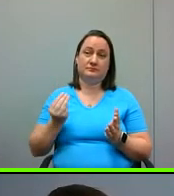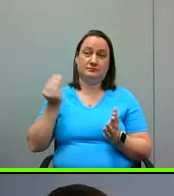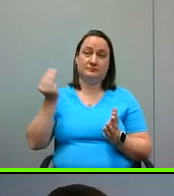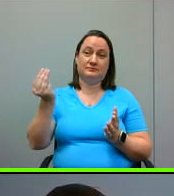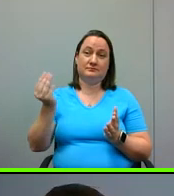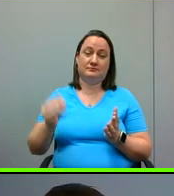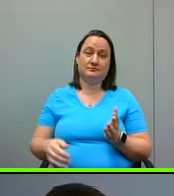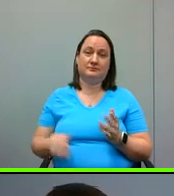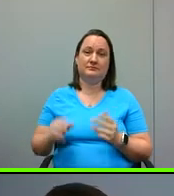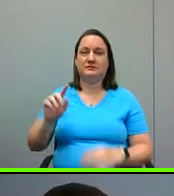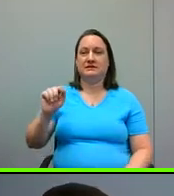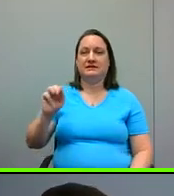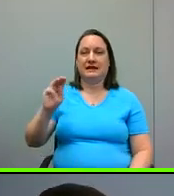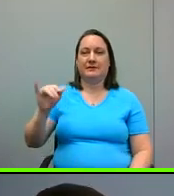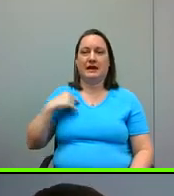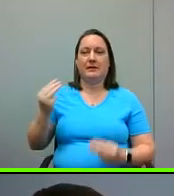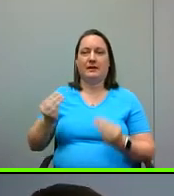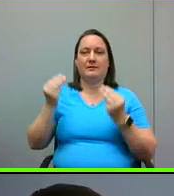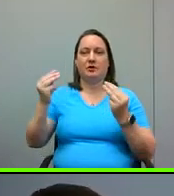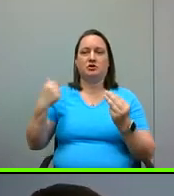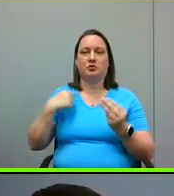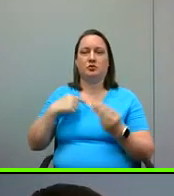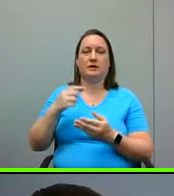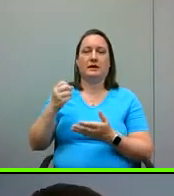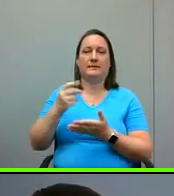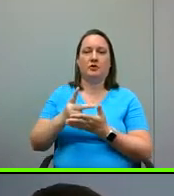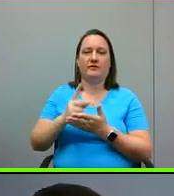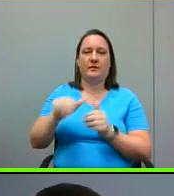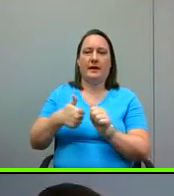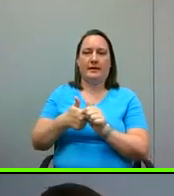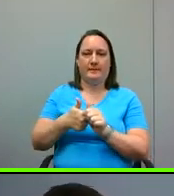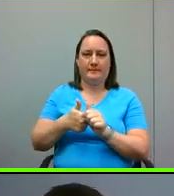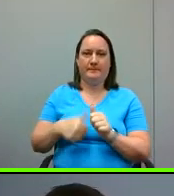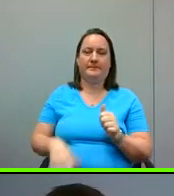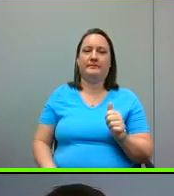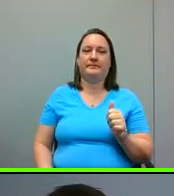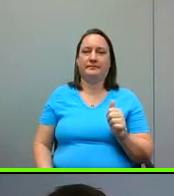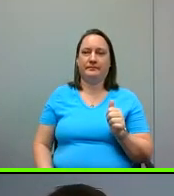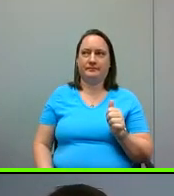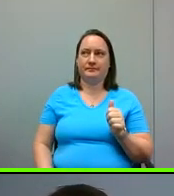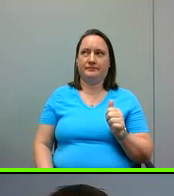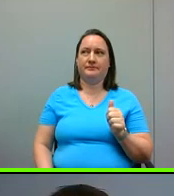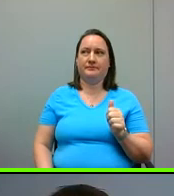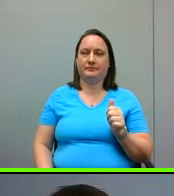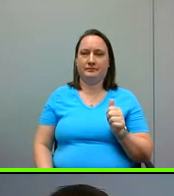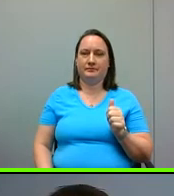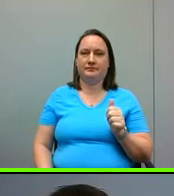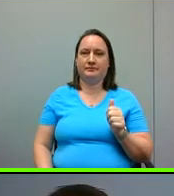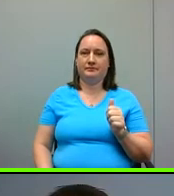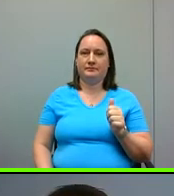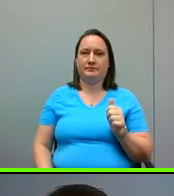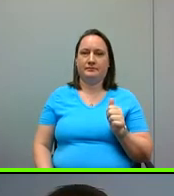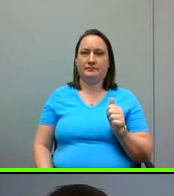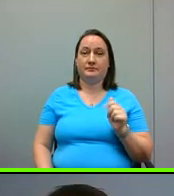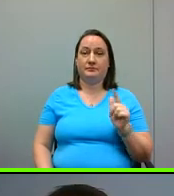This is Tammy. I make a motion that we approve the backup. Okay. And